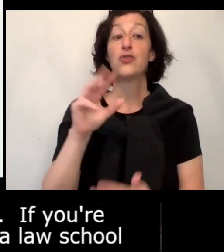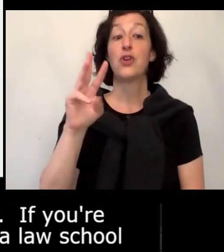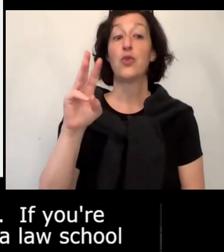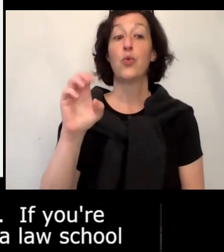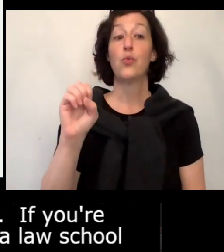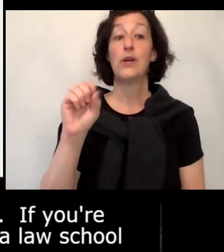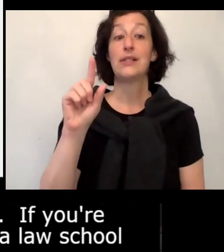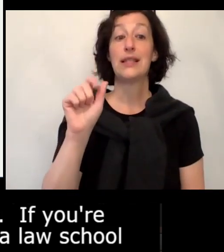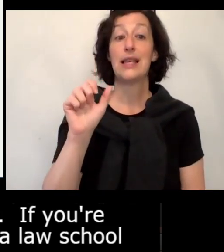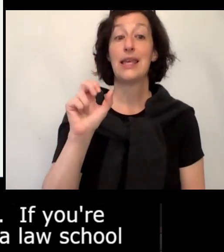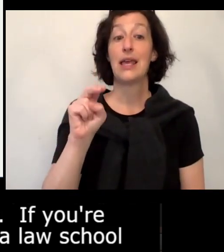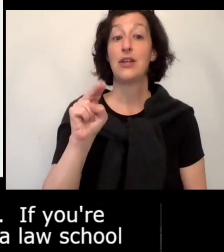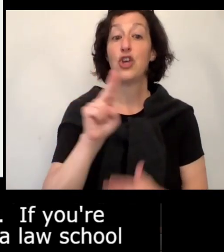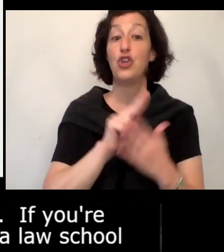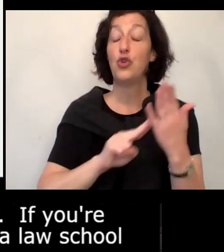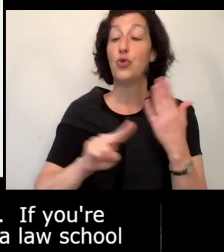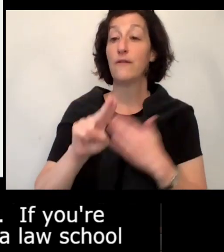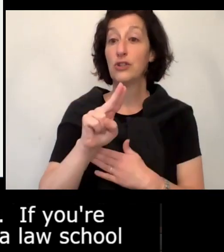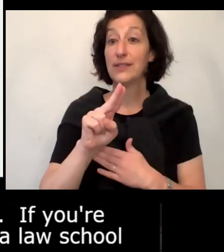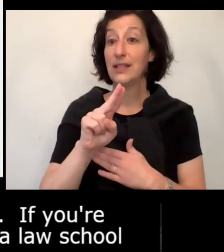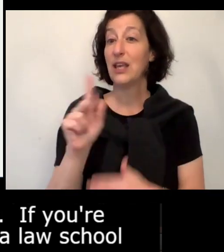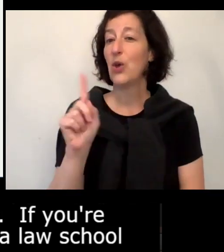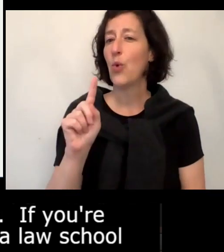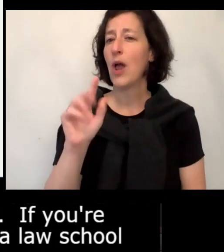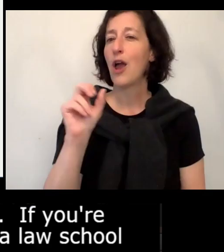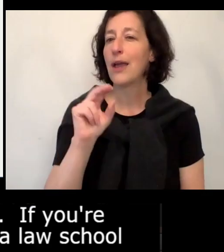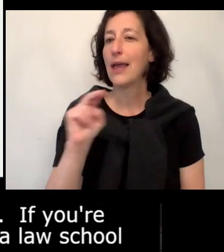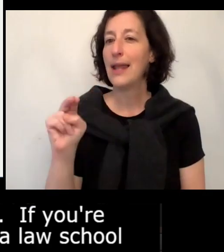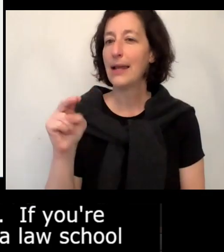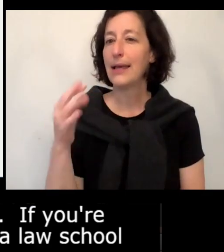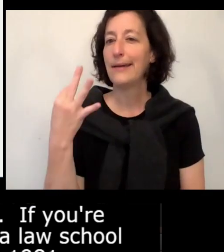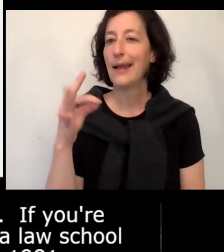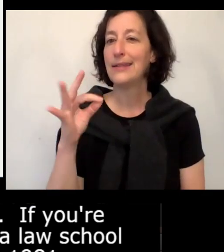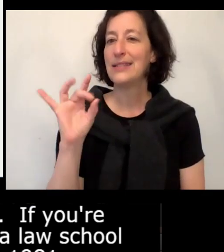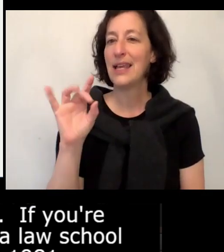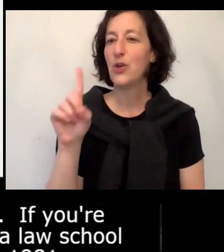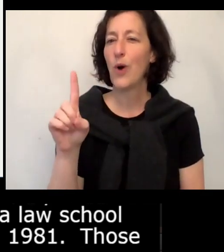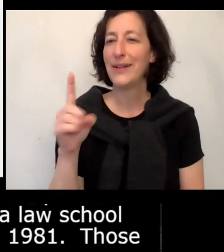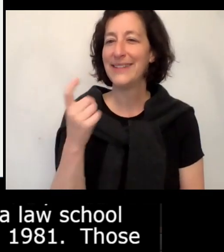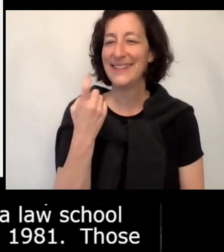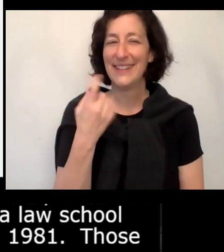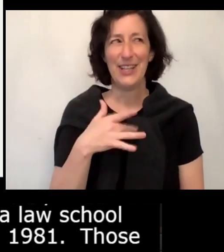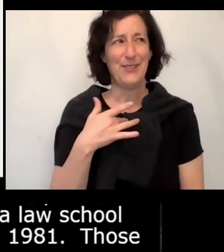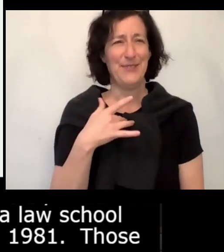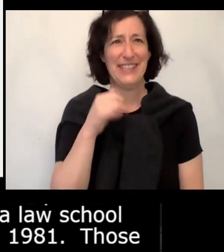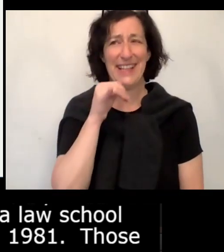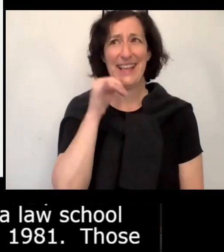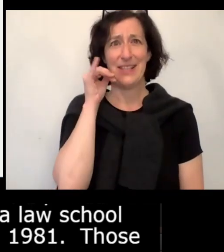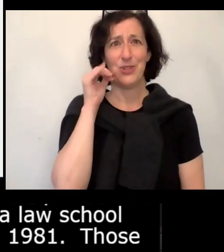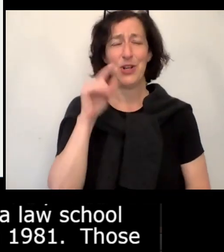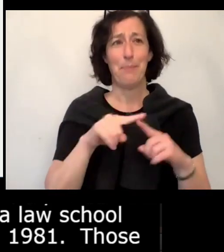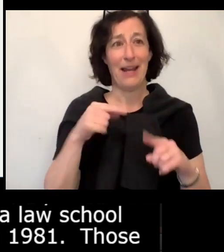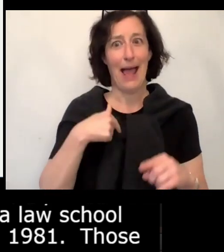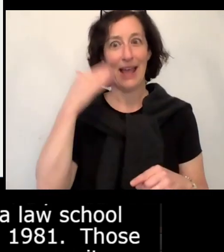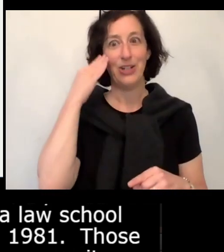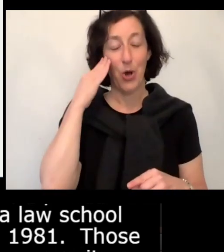in 1981. Those seem like just yesterday, but I realize that actually was quite a long time